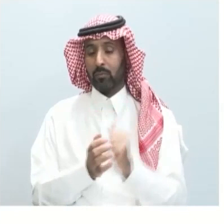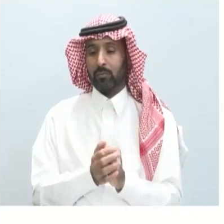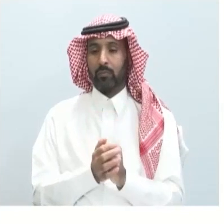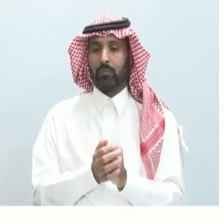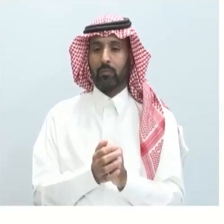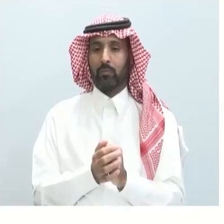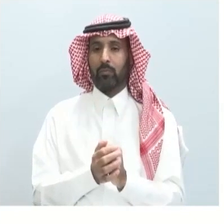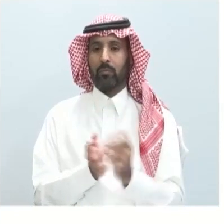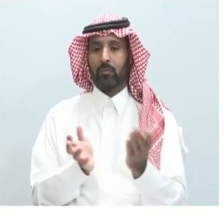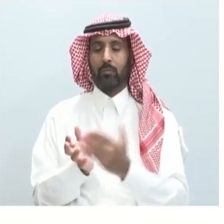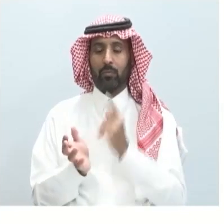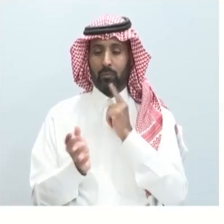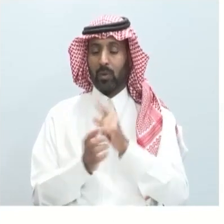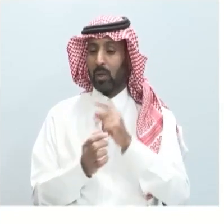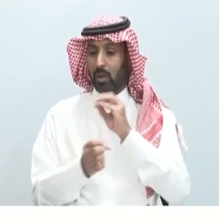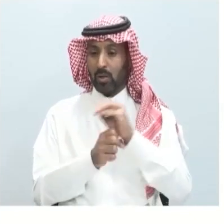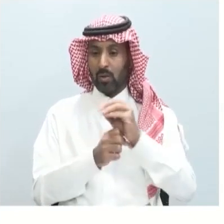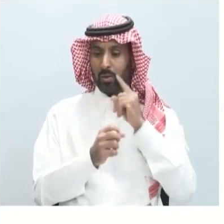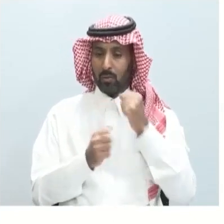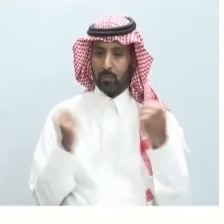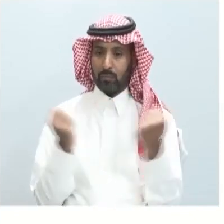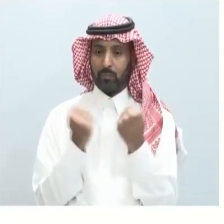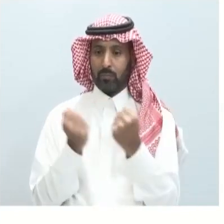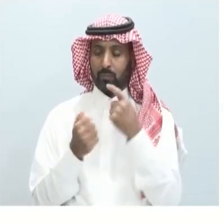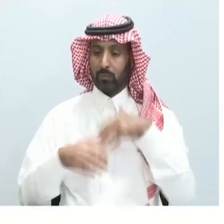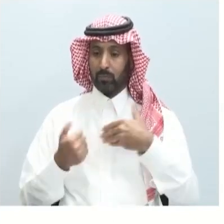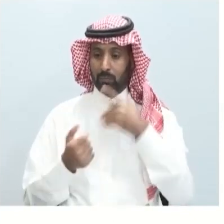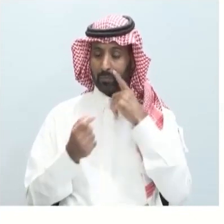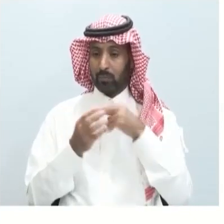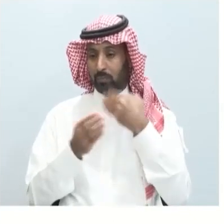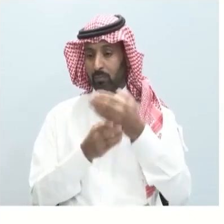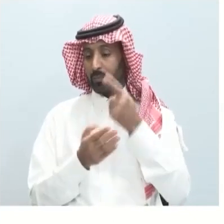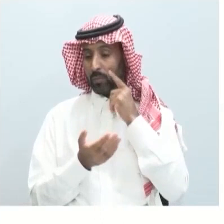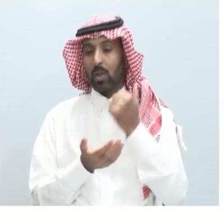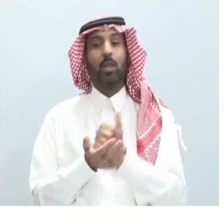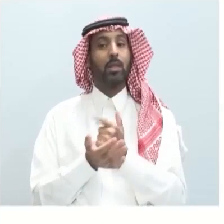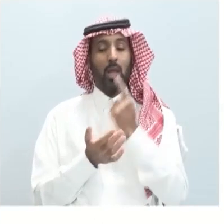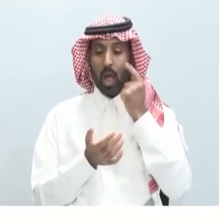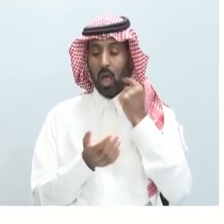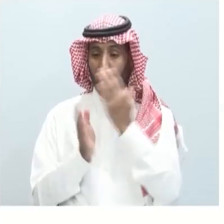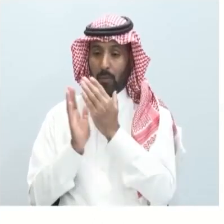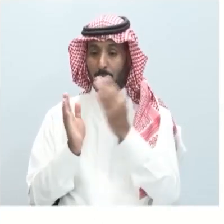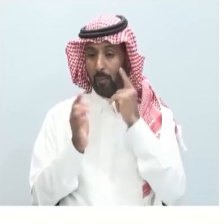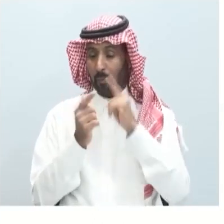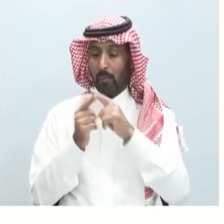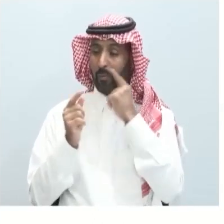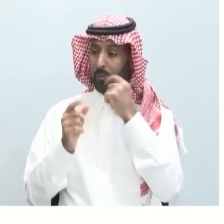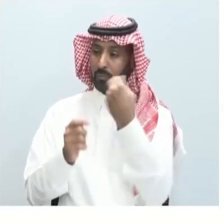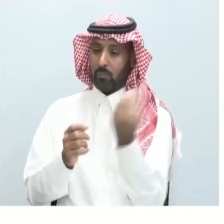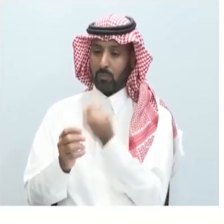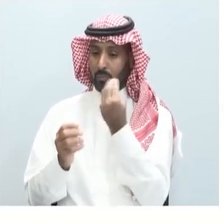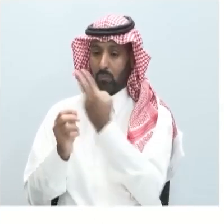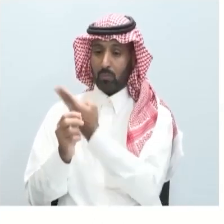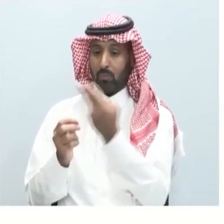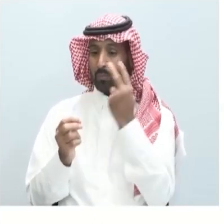promising future. Cultural and entertainment projects will include the establishment of libraries, galleries, museums